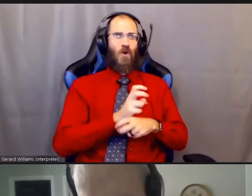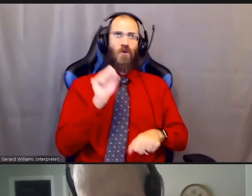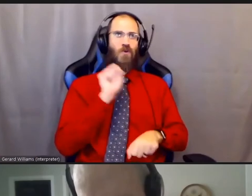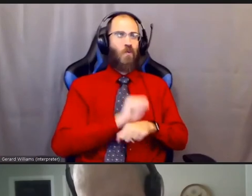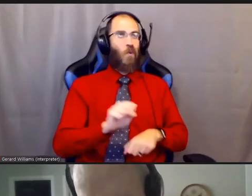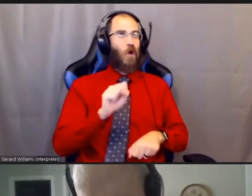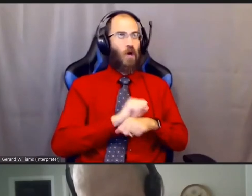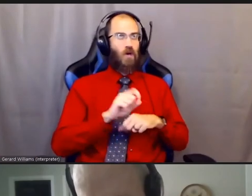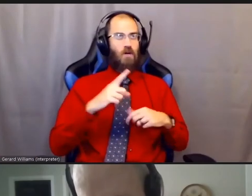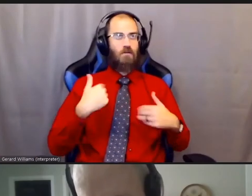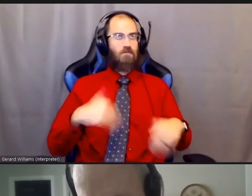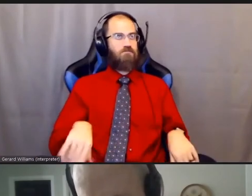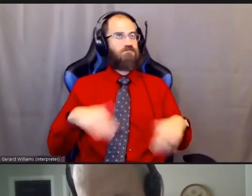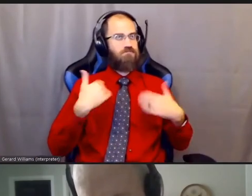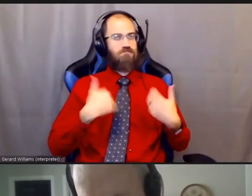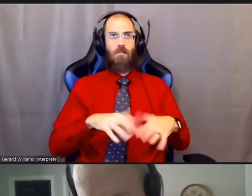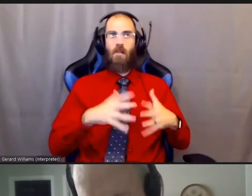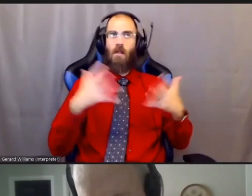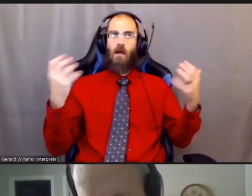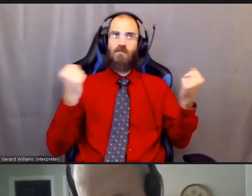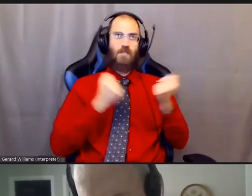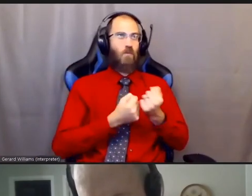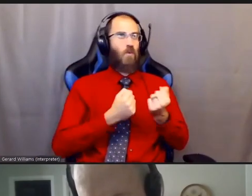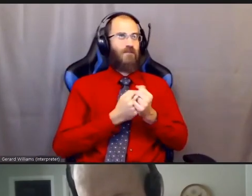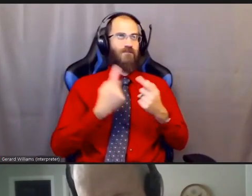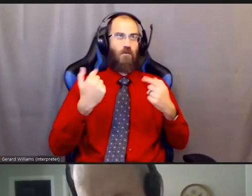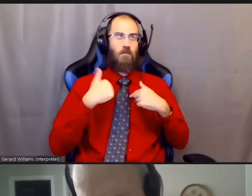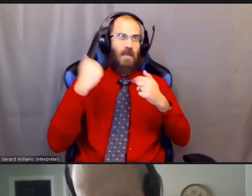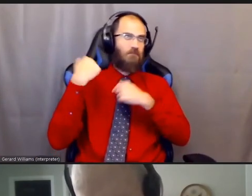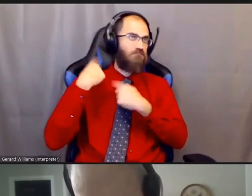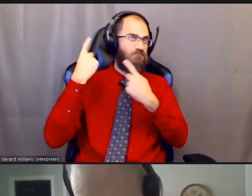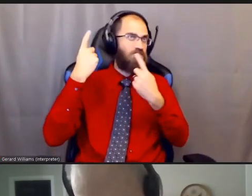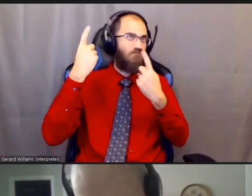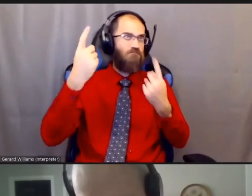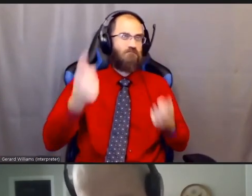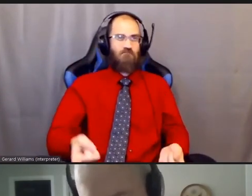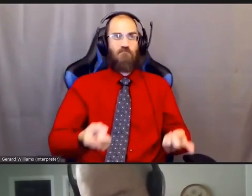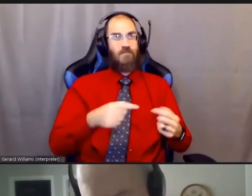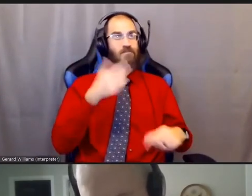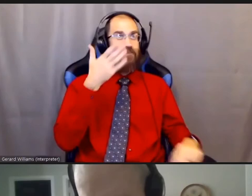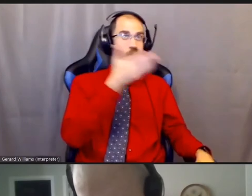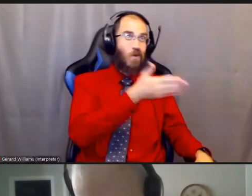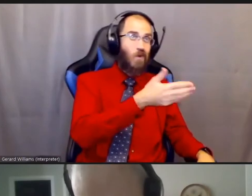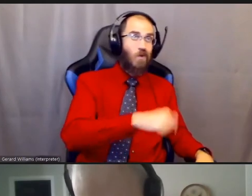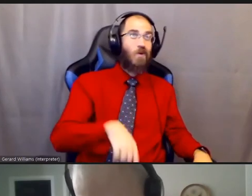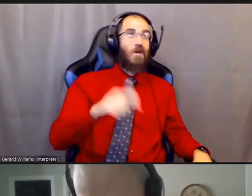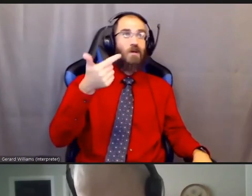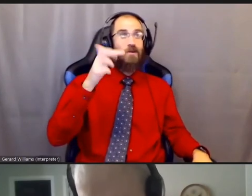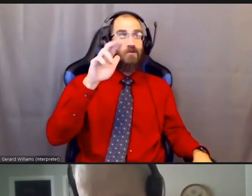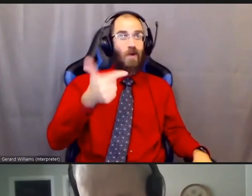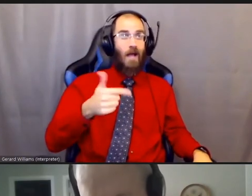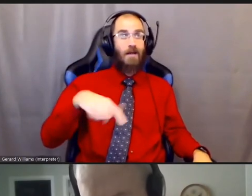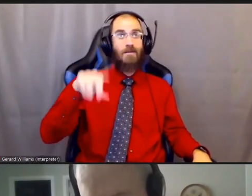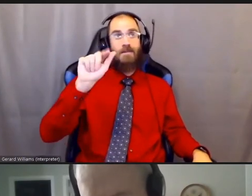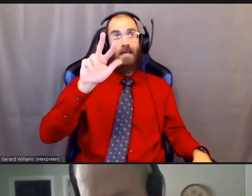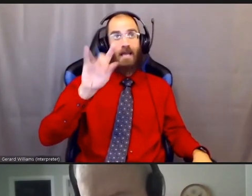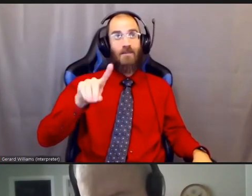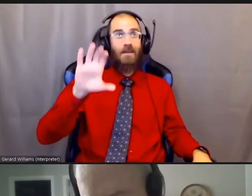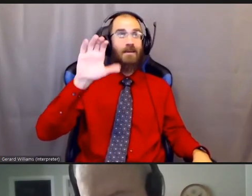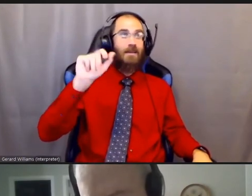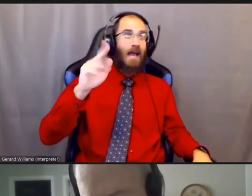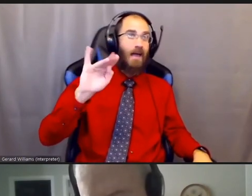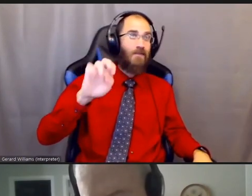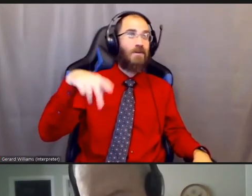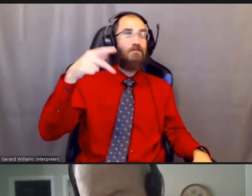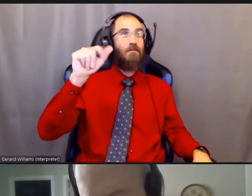your tremendous support that you've provided me over the years, to you and Greg and David and Catherine and Patrick and all